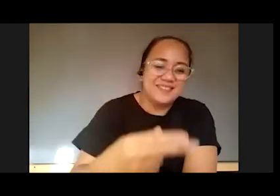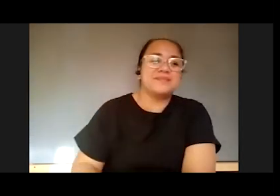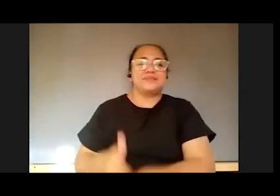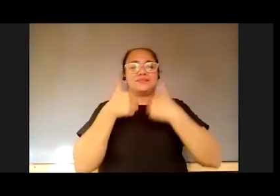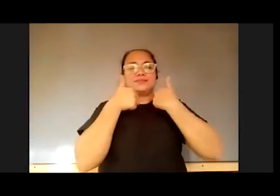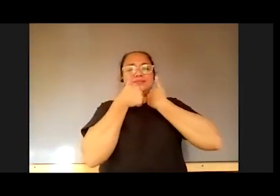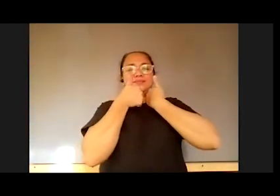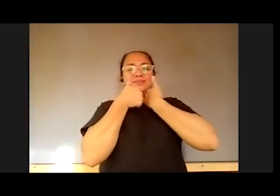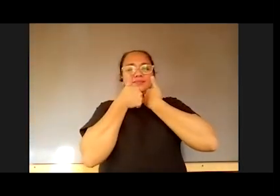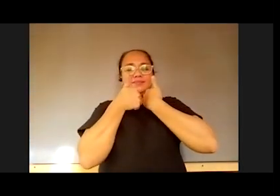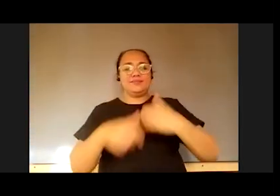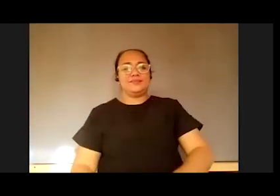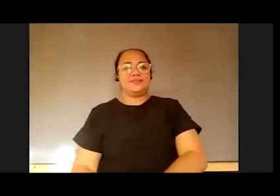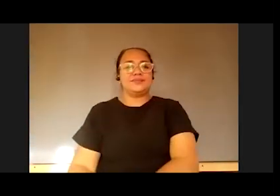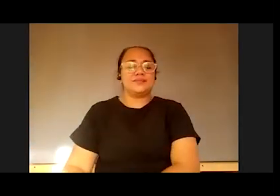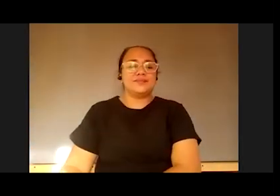Yes.